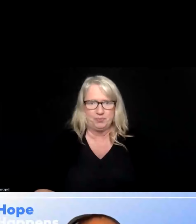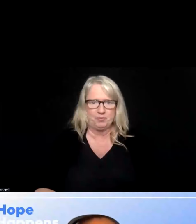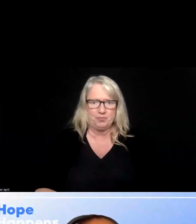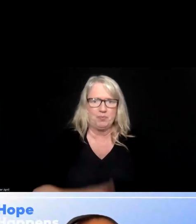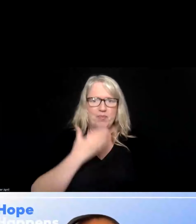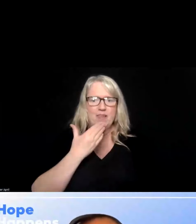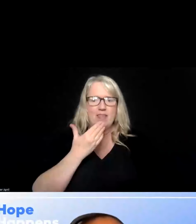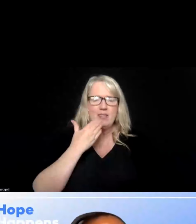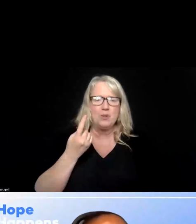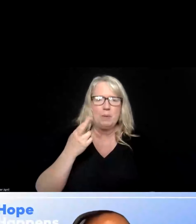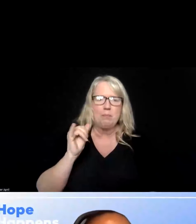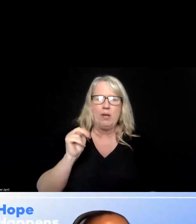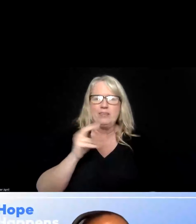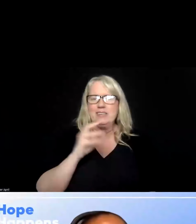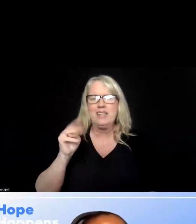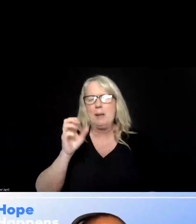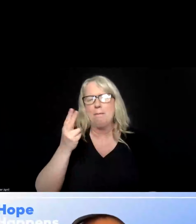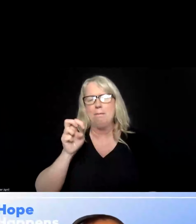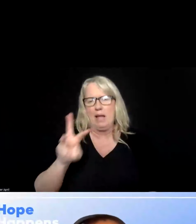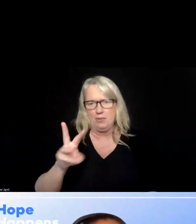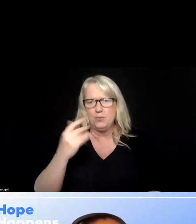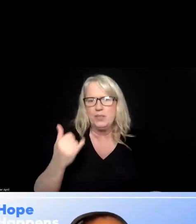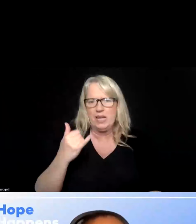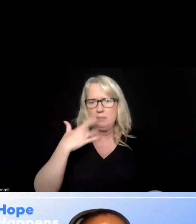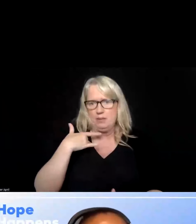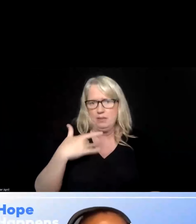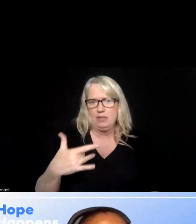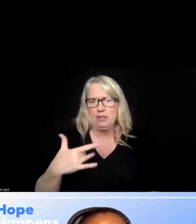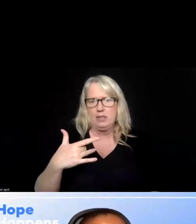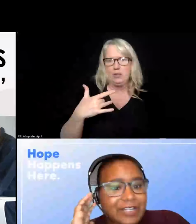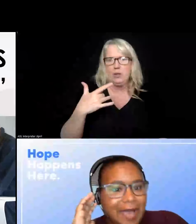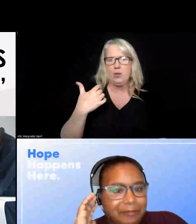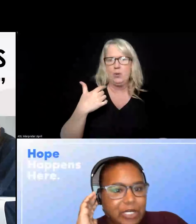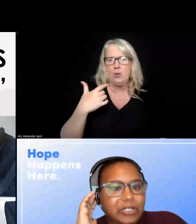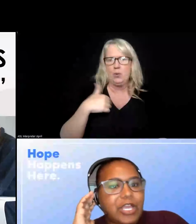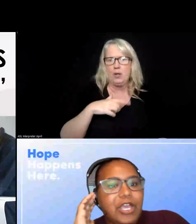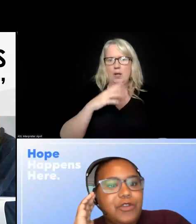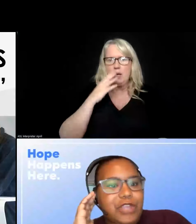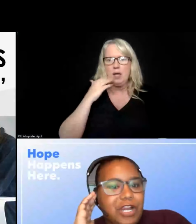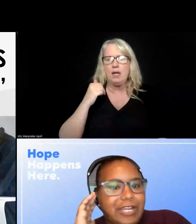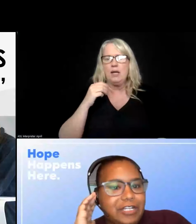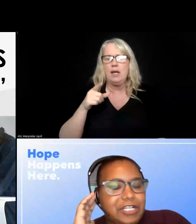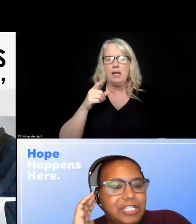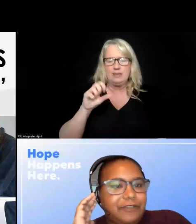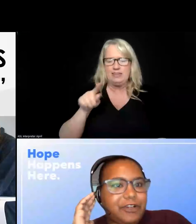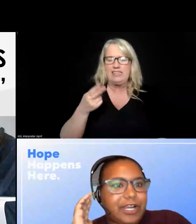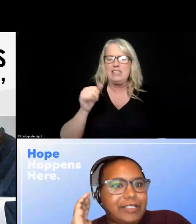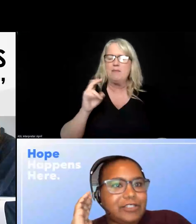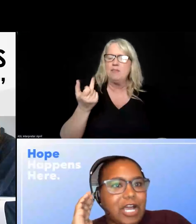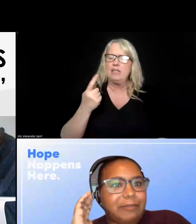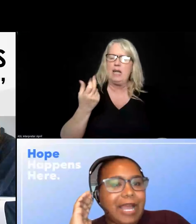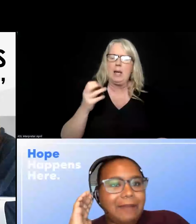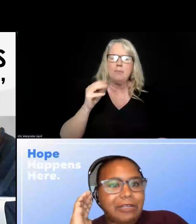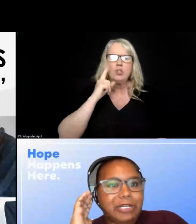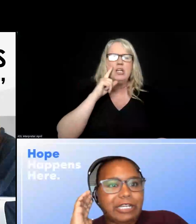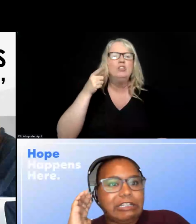Thank you, Preston and Matthew. At this time, typically we have Stephanie Hepburn, who's our editor-in-chief for Crisis